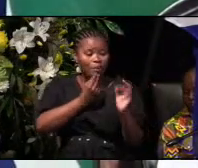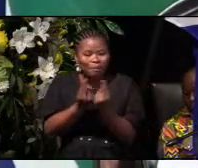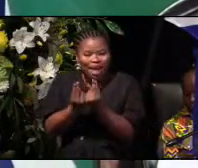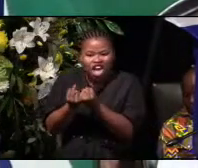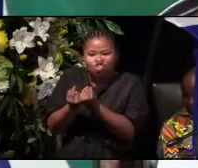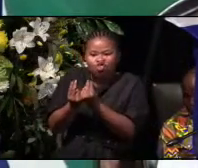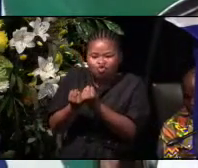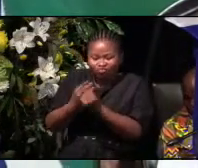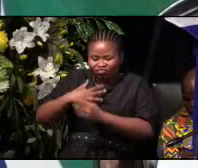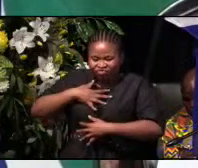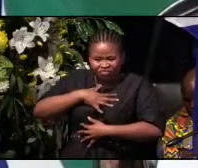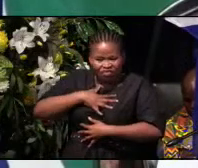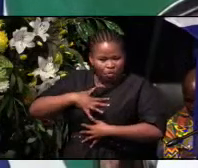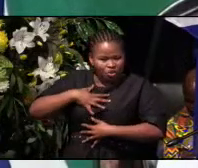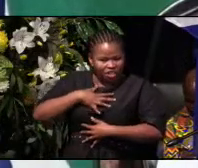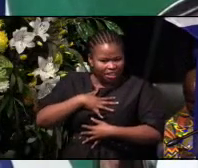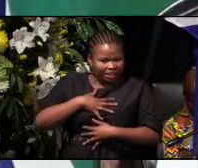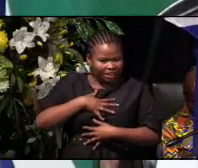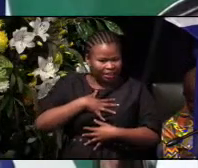the new consciousness